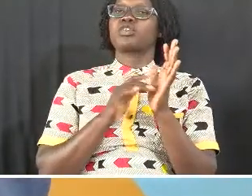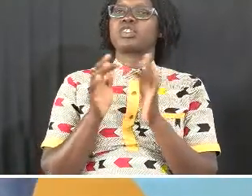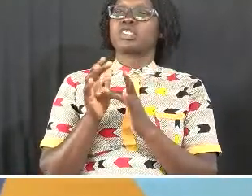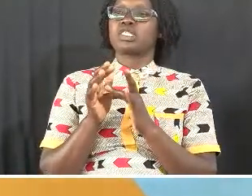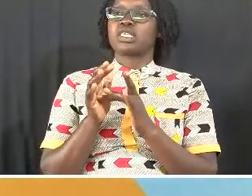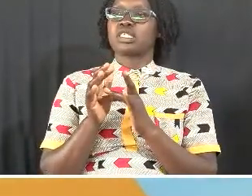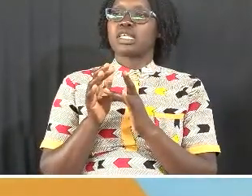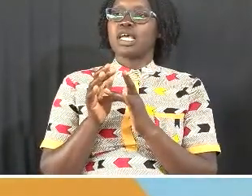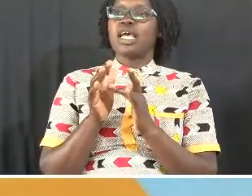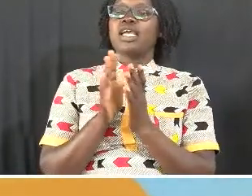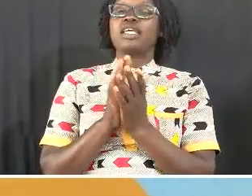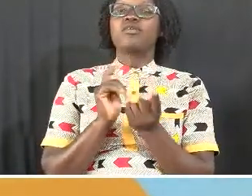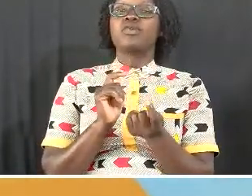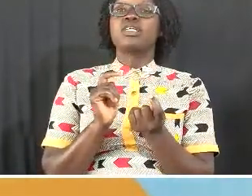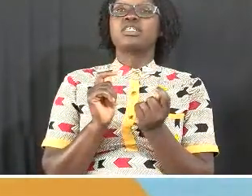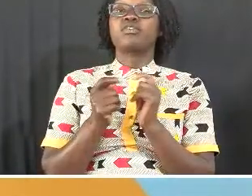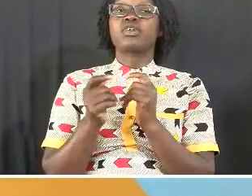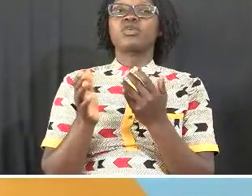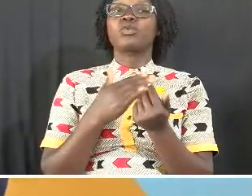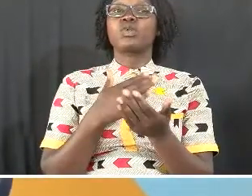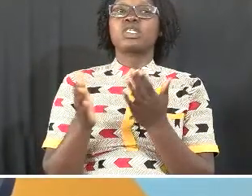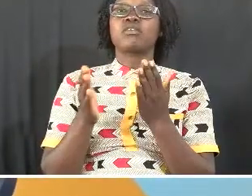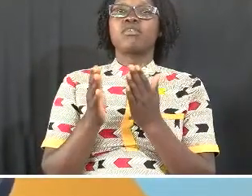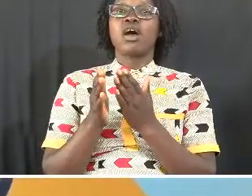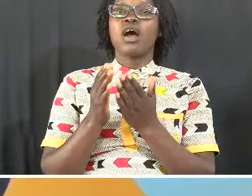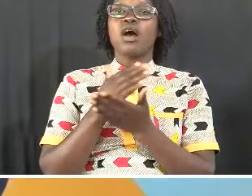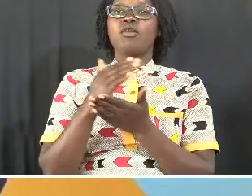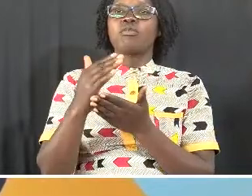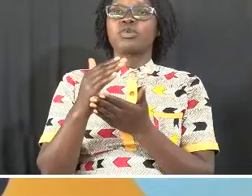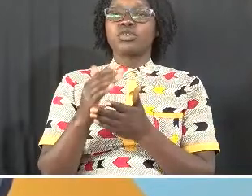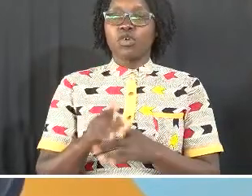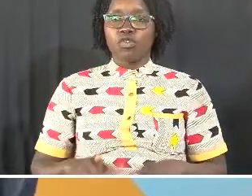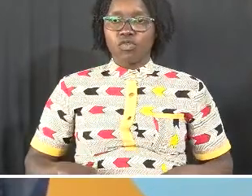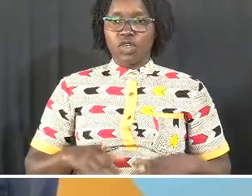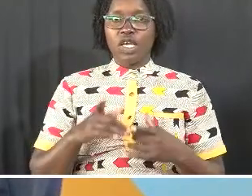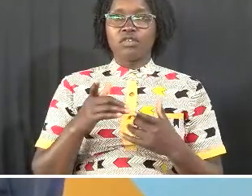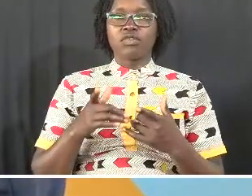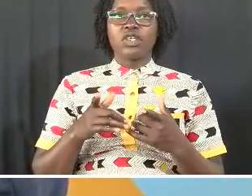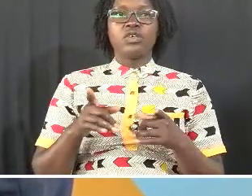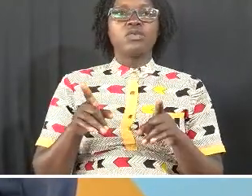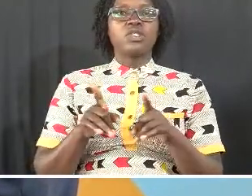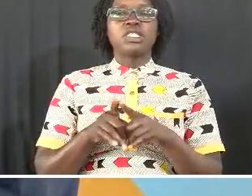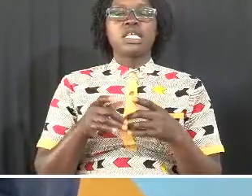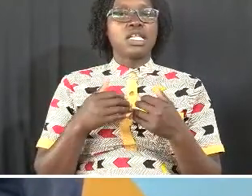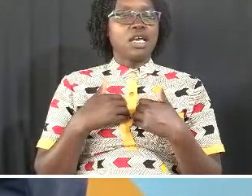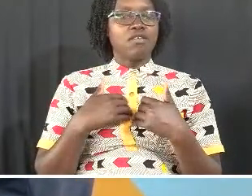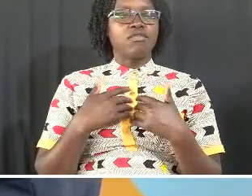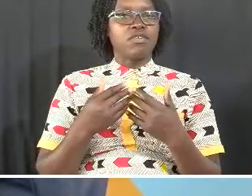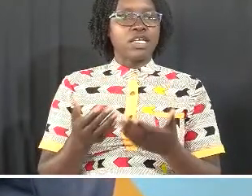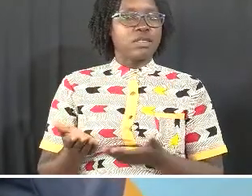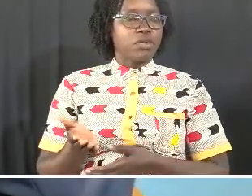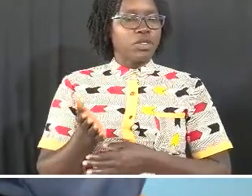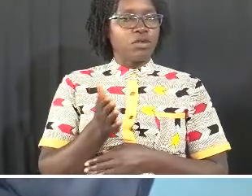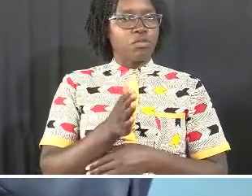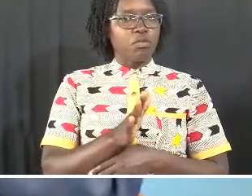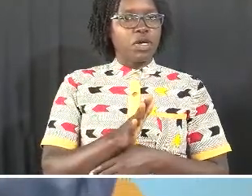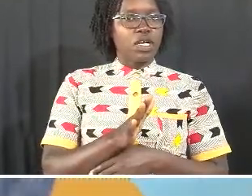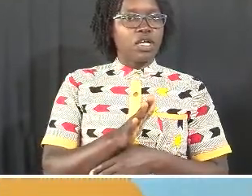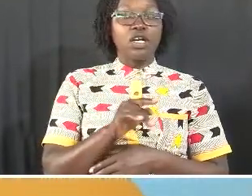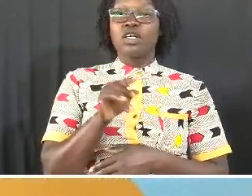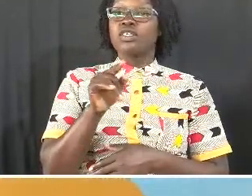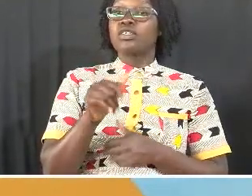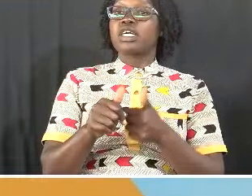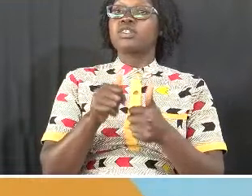he will rectify whatever portion of your life which is still rotten and bring you back to that which